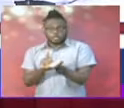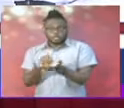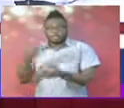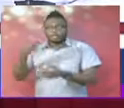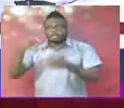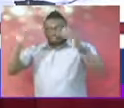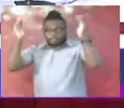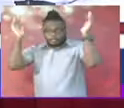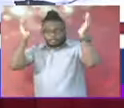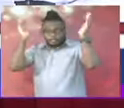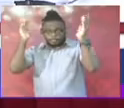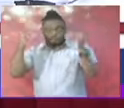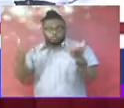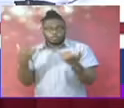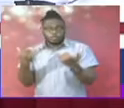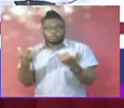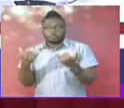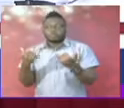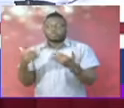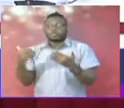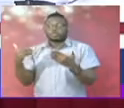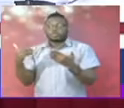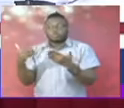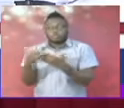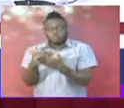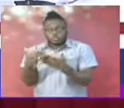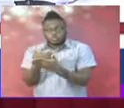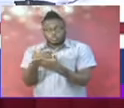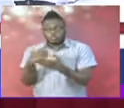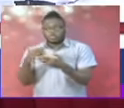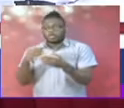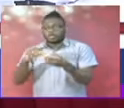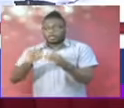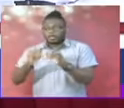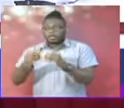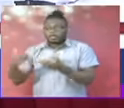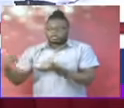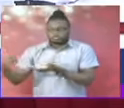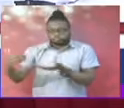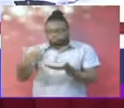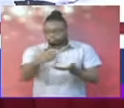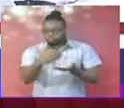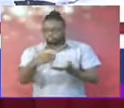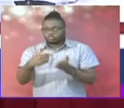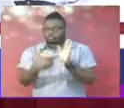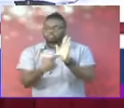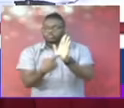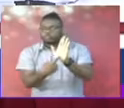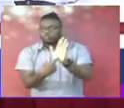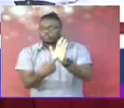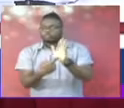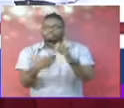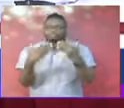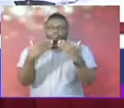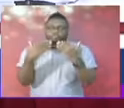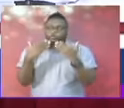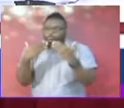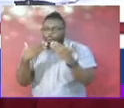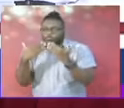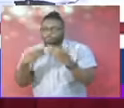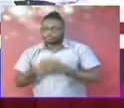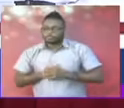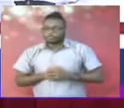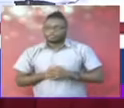latest COVID-19 epidemiological update. Dr. Hines. Thank you, Mr. Alexander. Good morning to